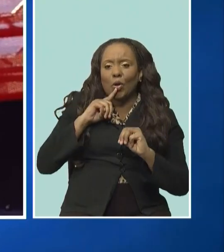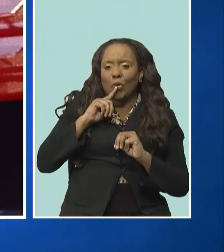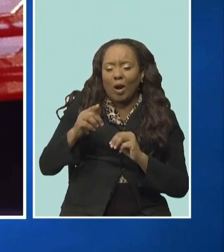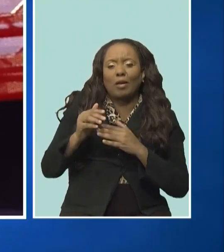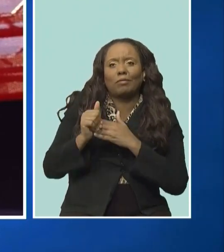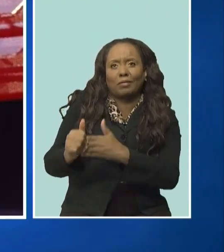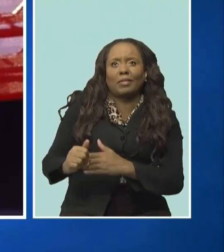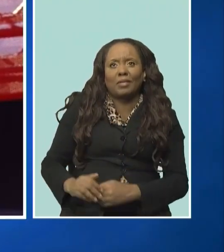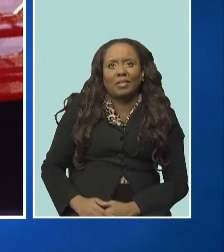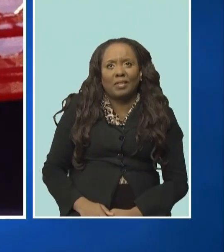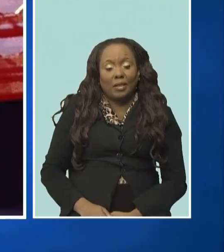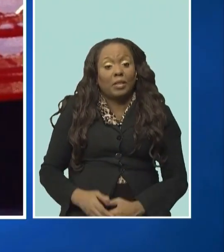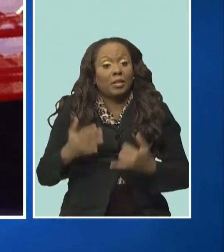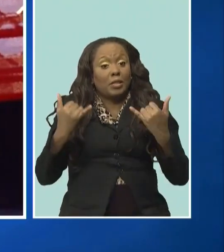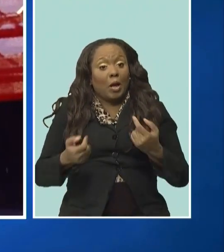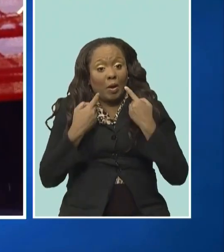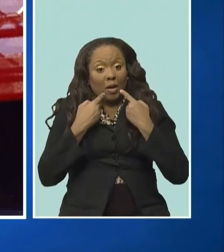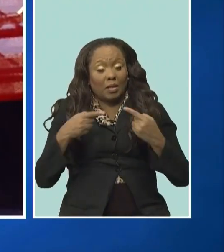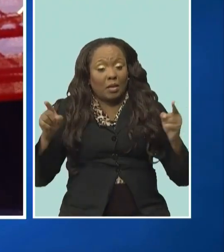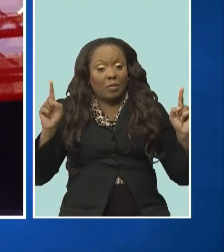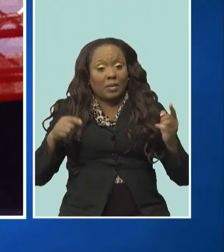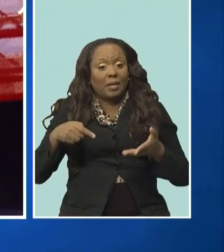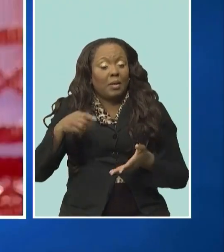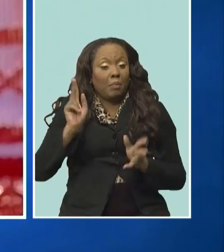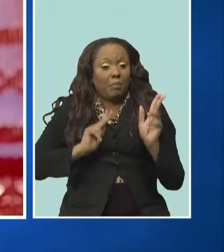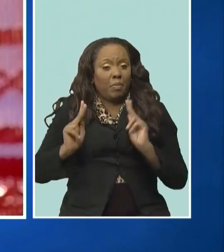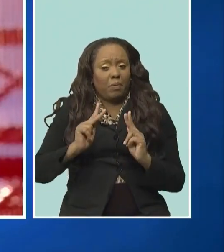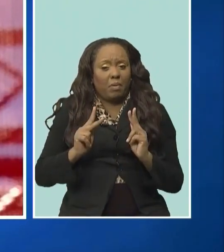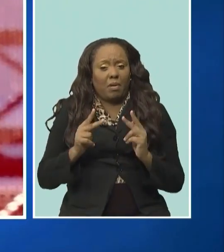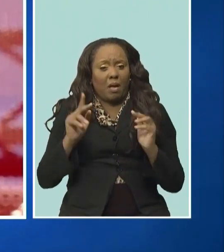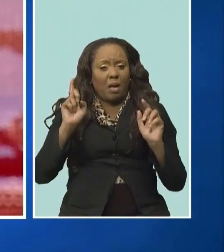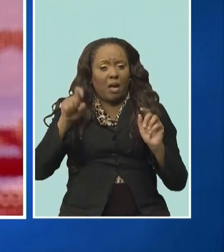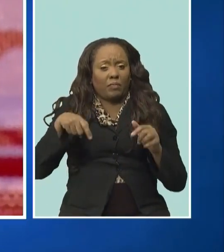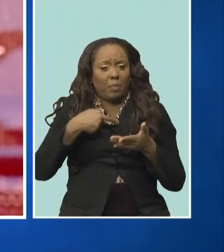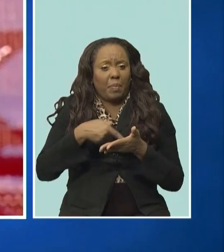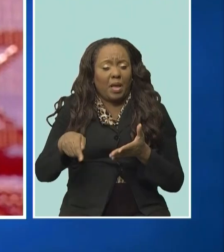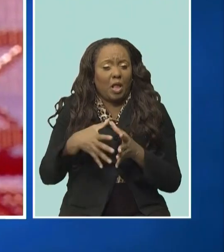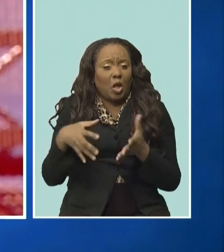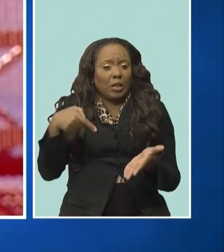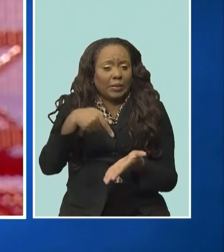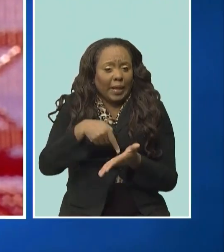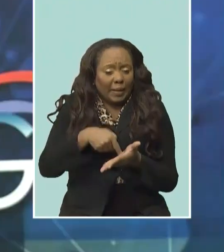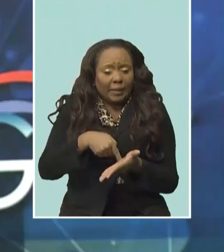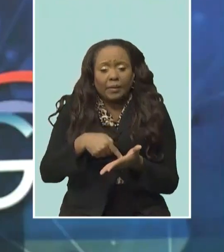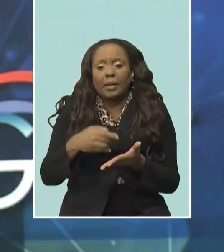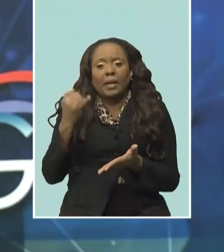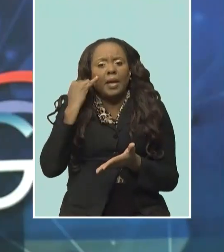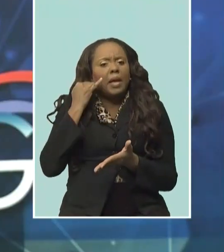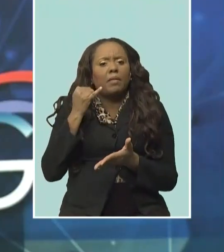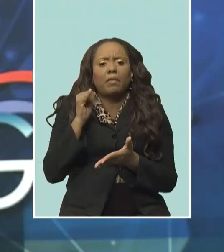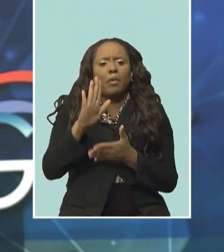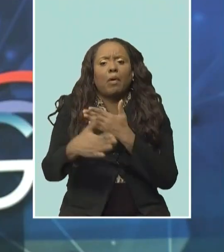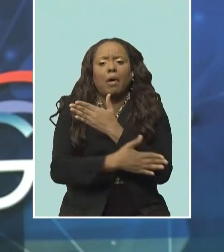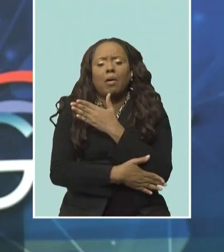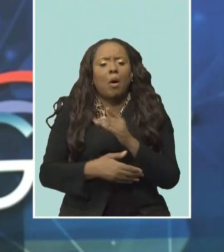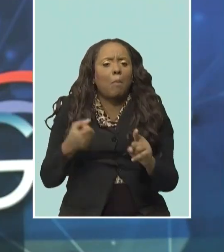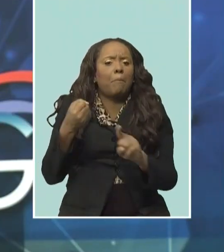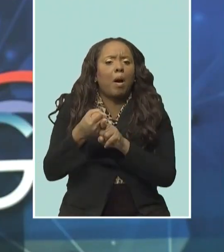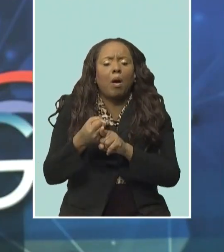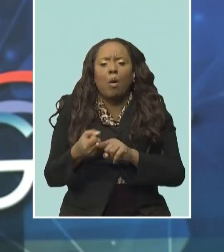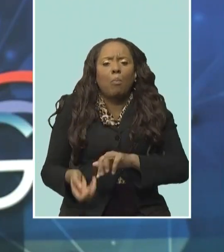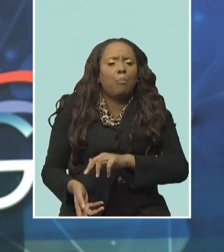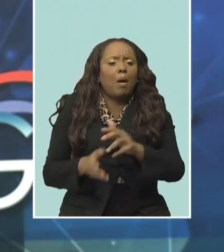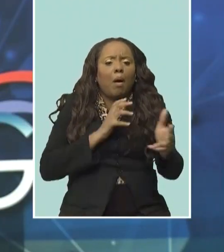debt pause option for countries suffering in the aftermath of a natural disaster. And Barbados, though being